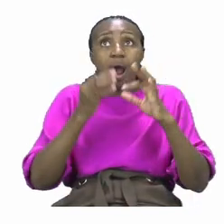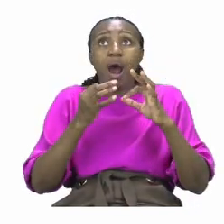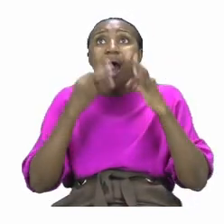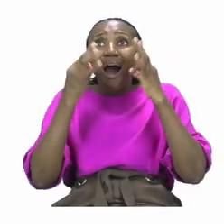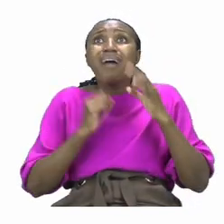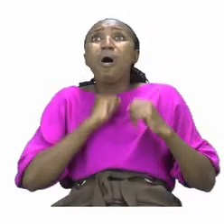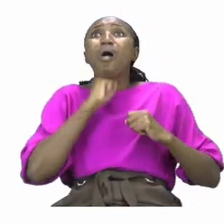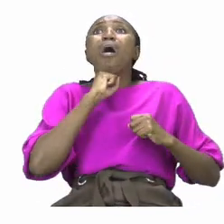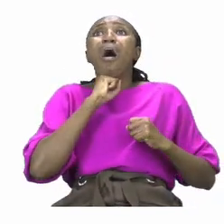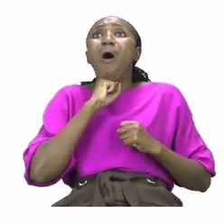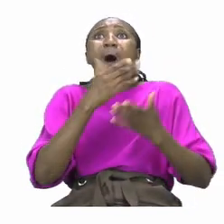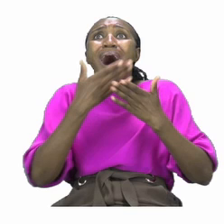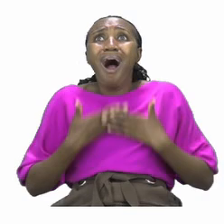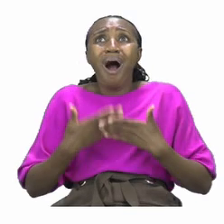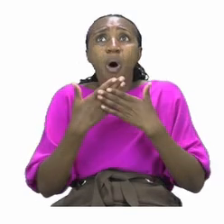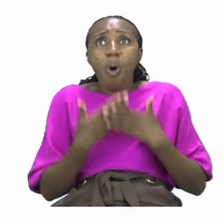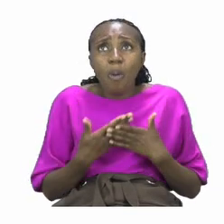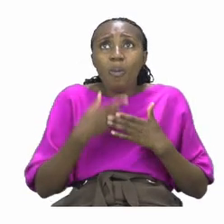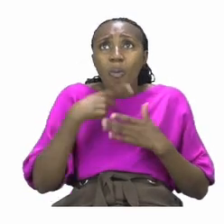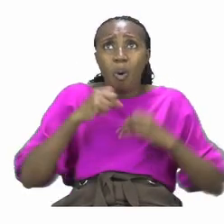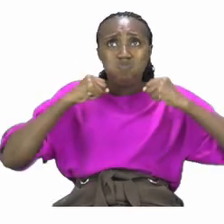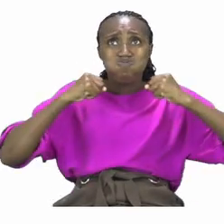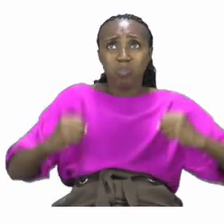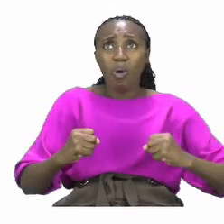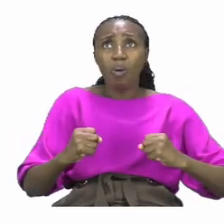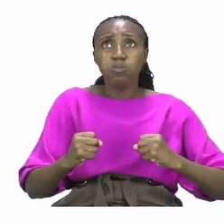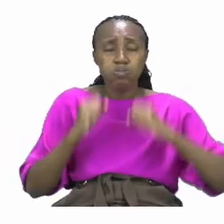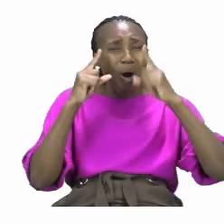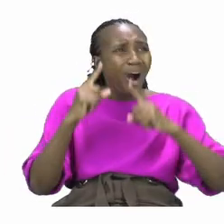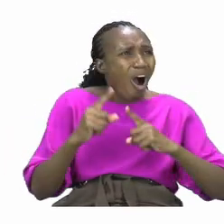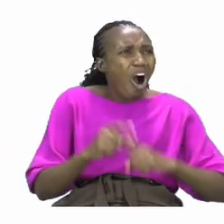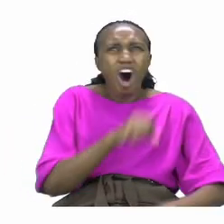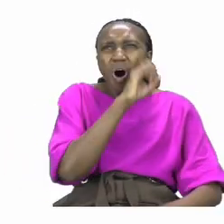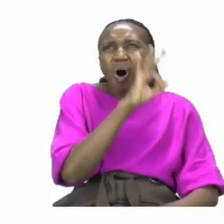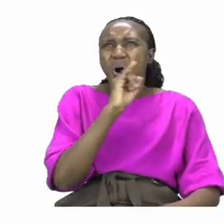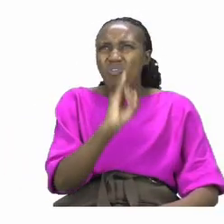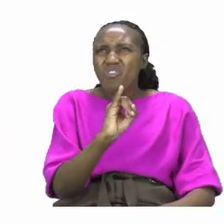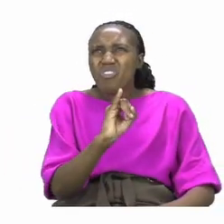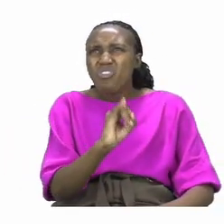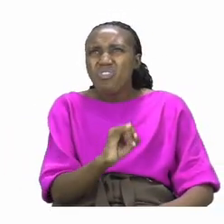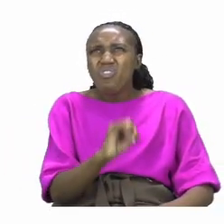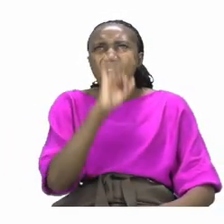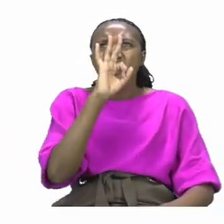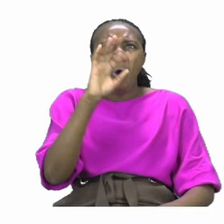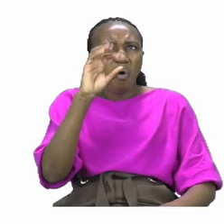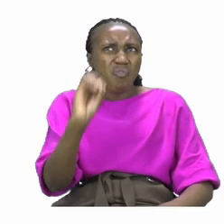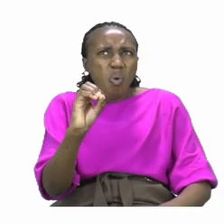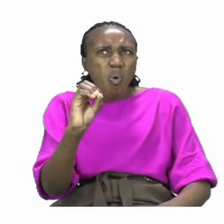The giant woke up and shouted, "Fee, fi,